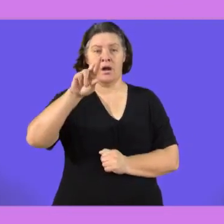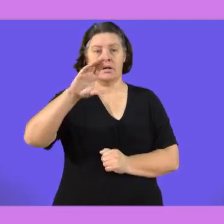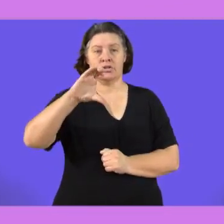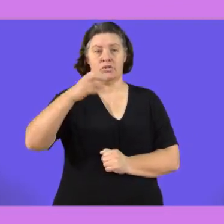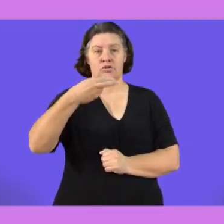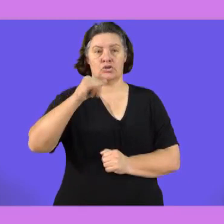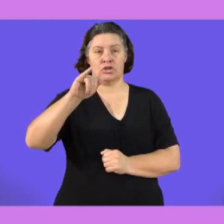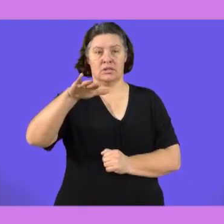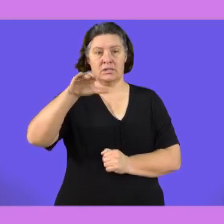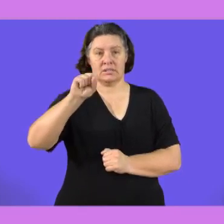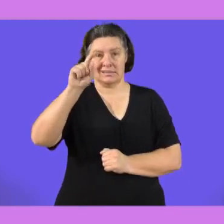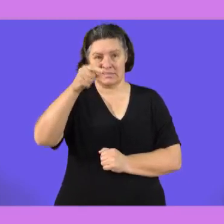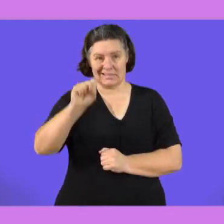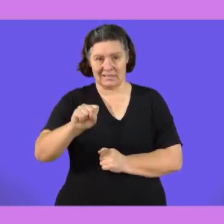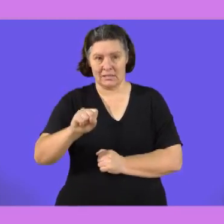General Store.